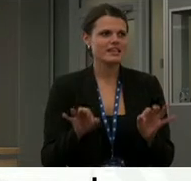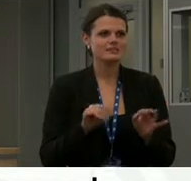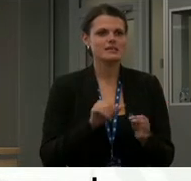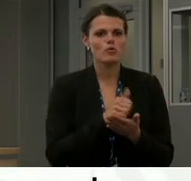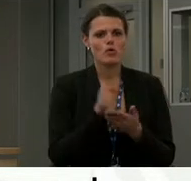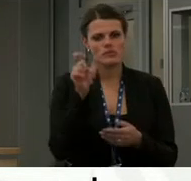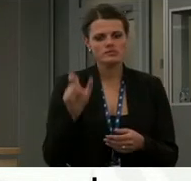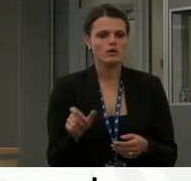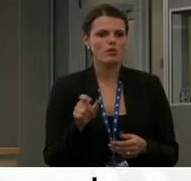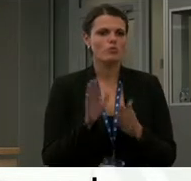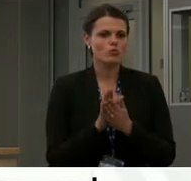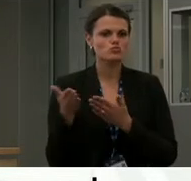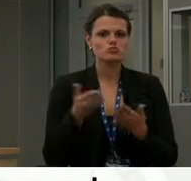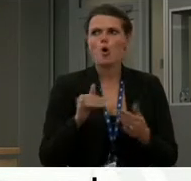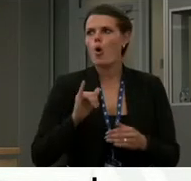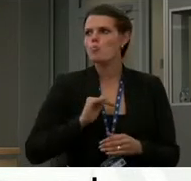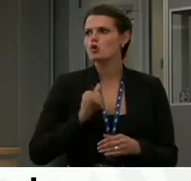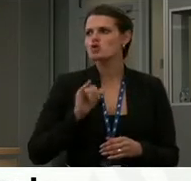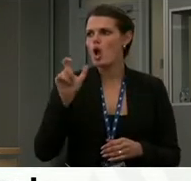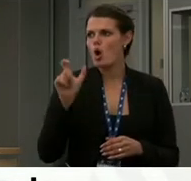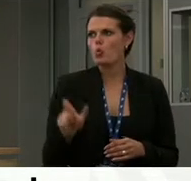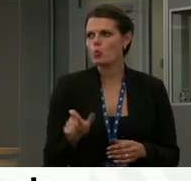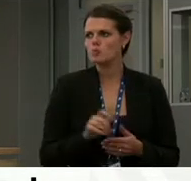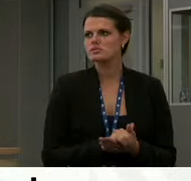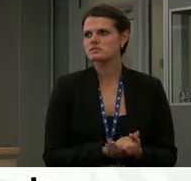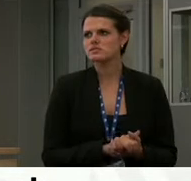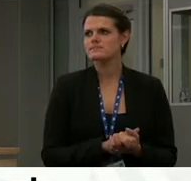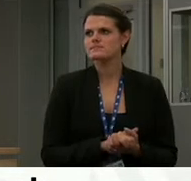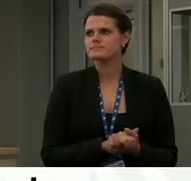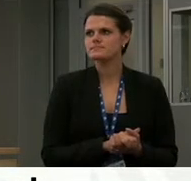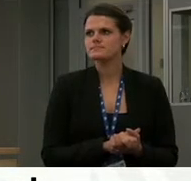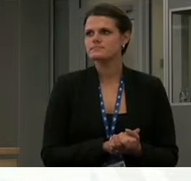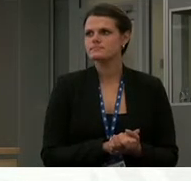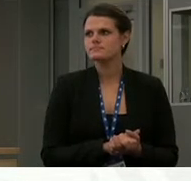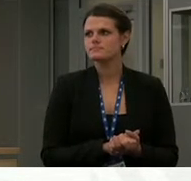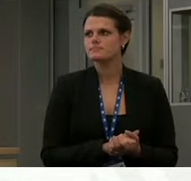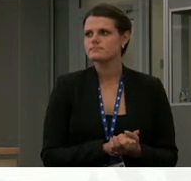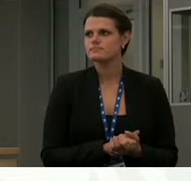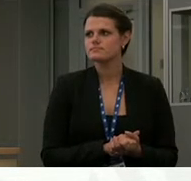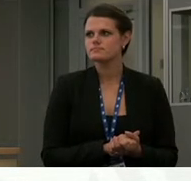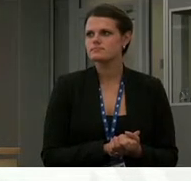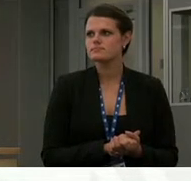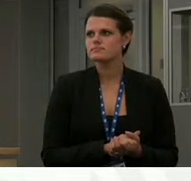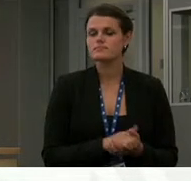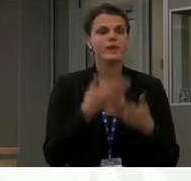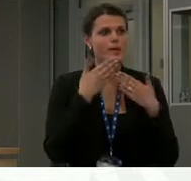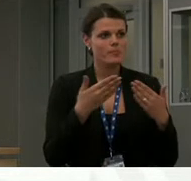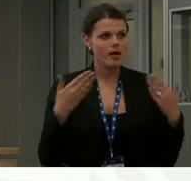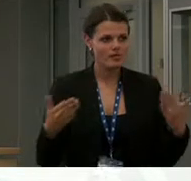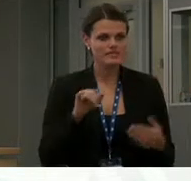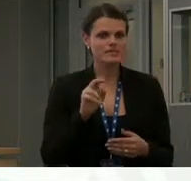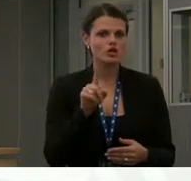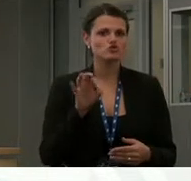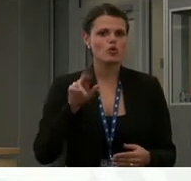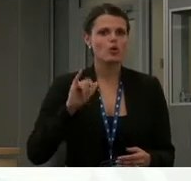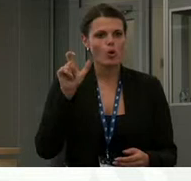disabilities. I'm really happy to welcome Mr. Nils Mužnieks, the Commissioner for Human Rights of the Council of Europe, here in Latvia.